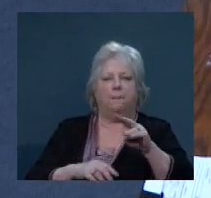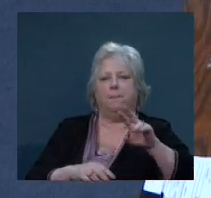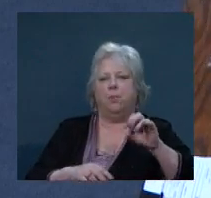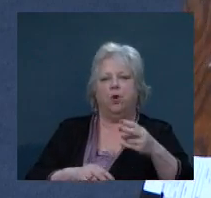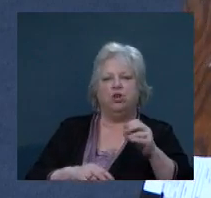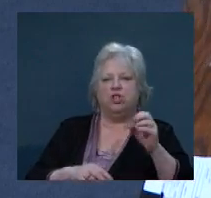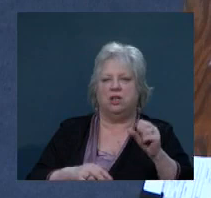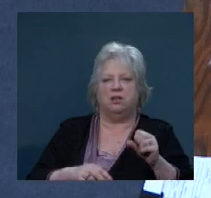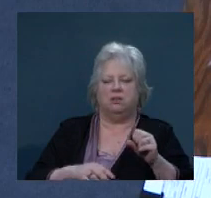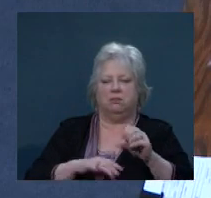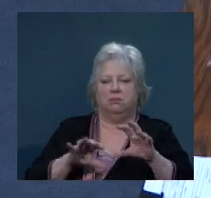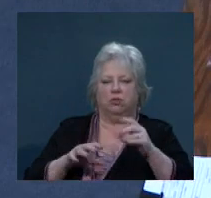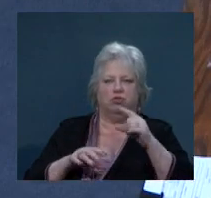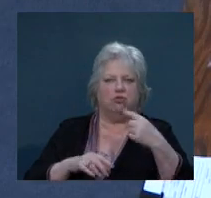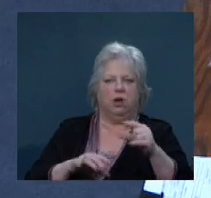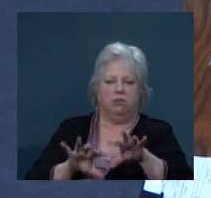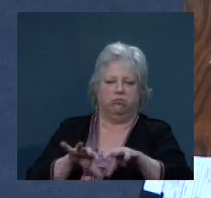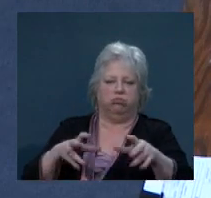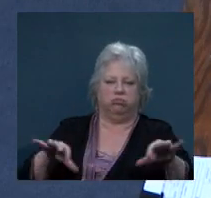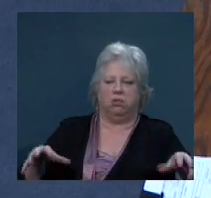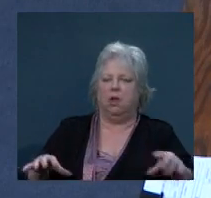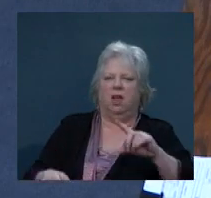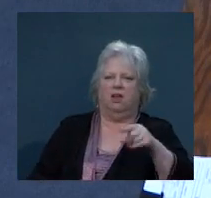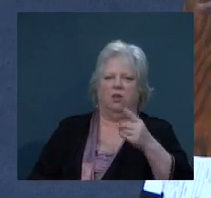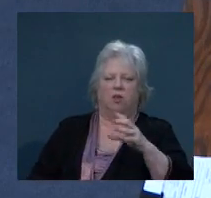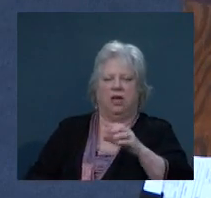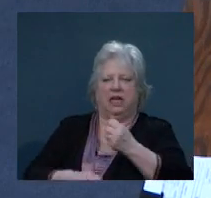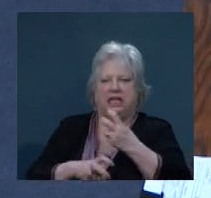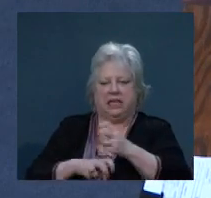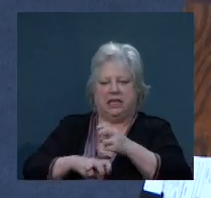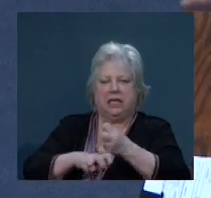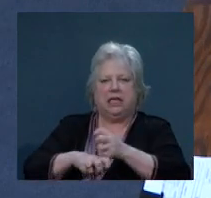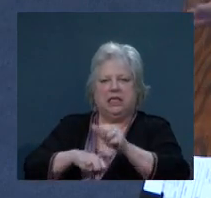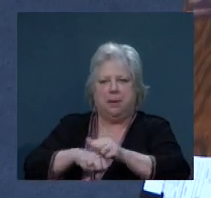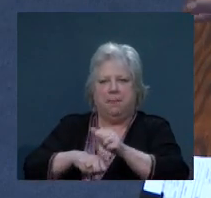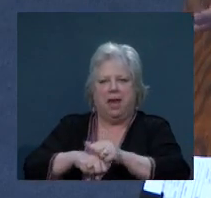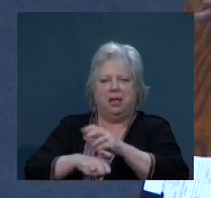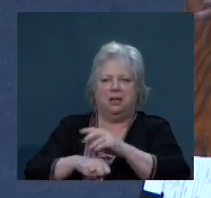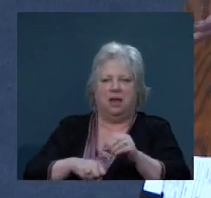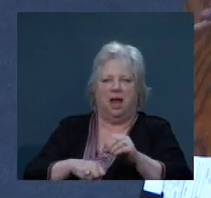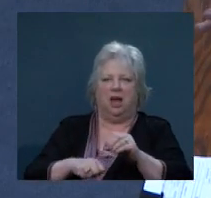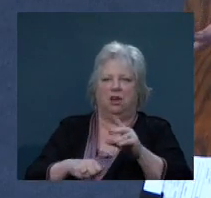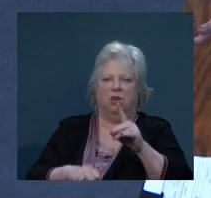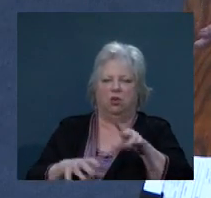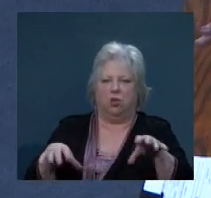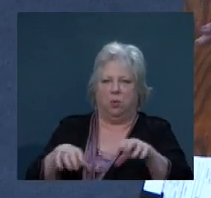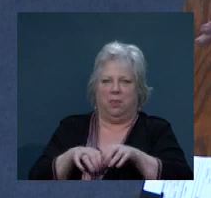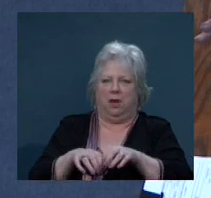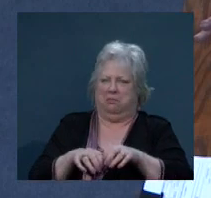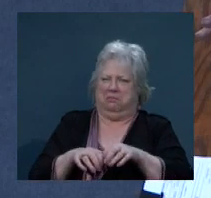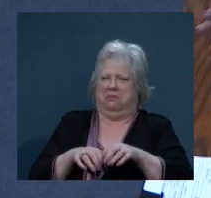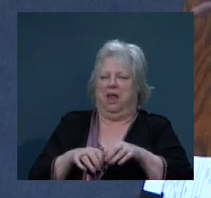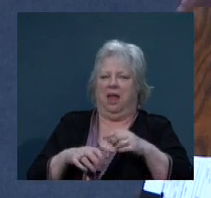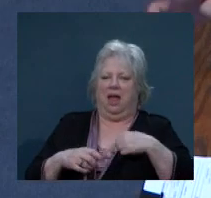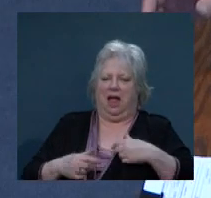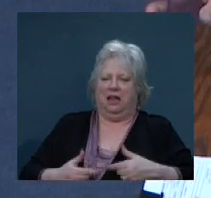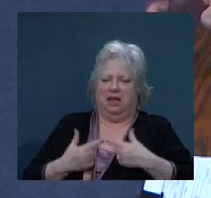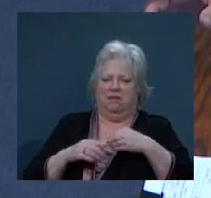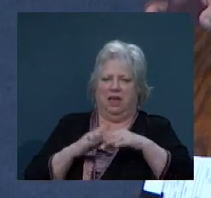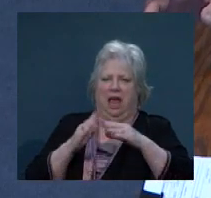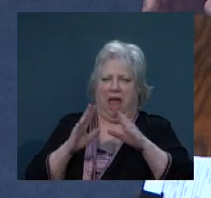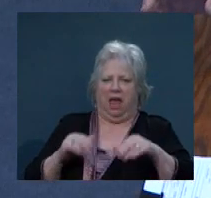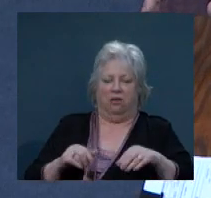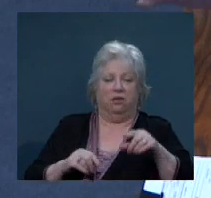and duplexes. And I don't know what everybody here lives in, but I live in a house. And